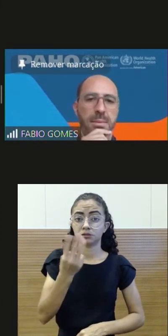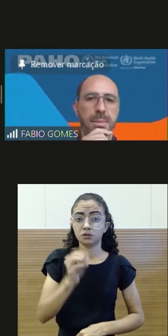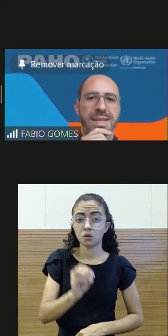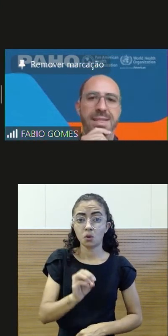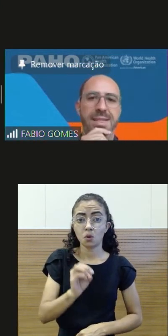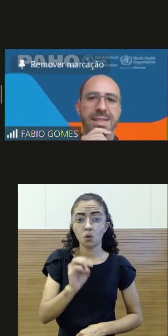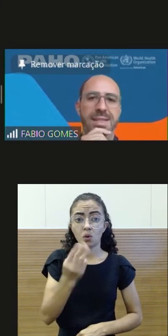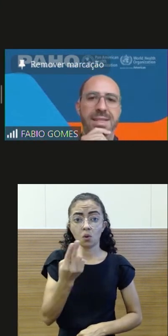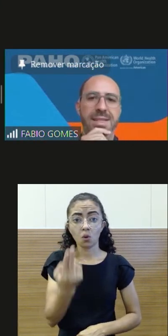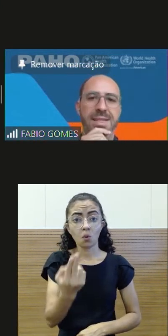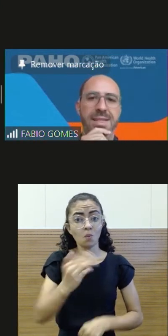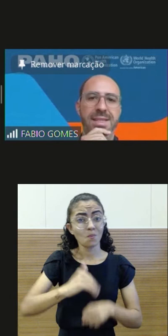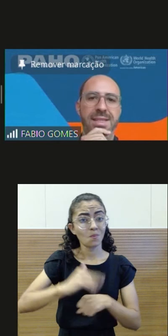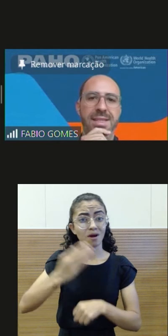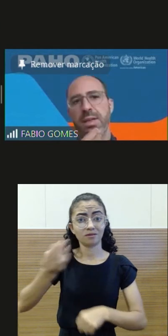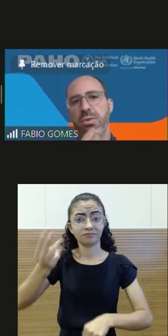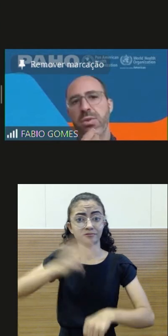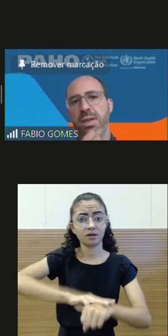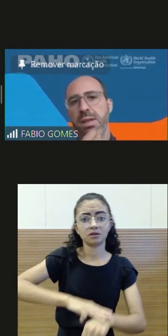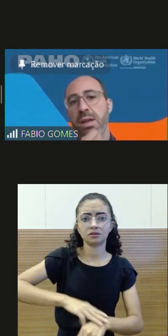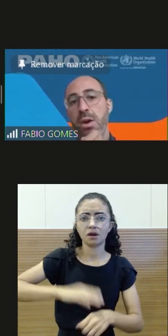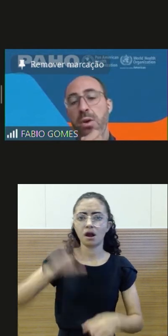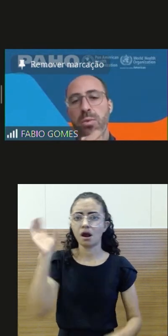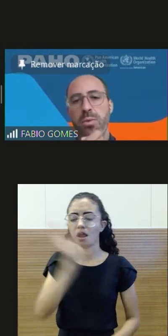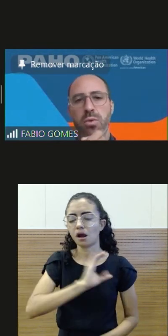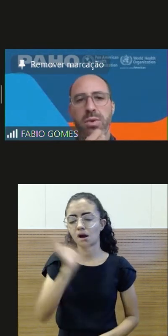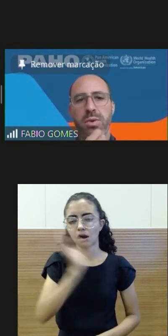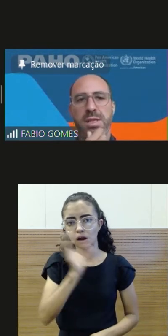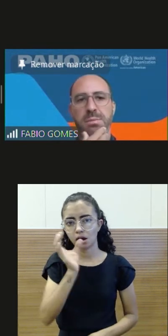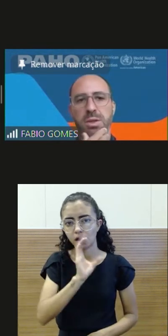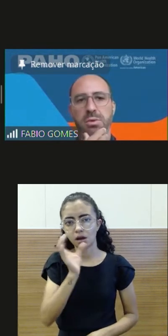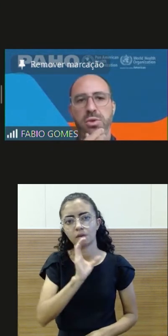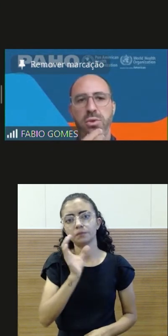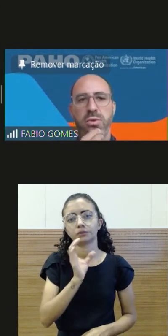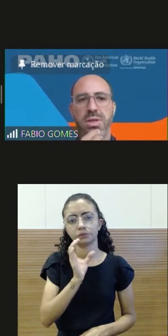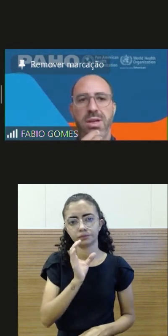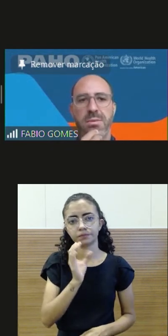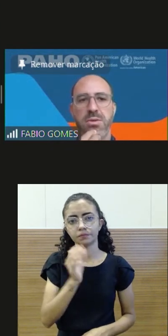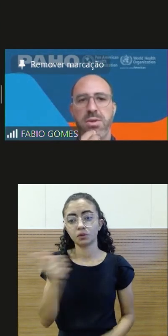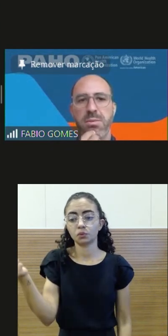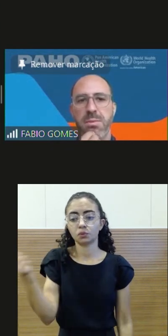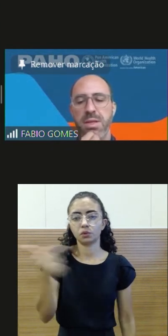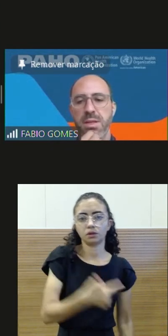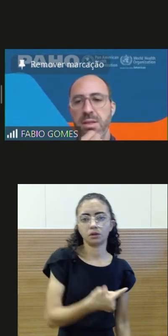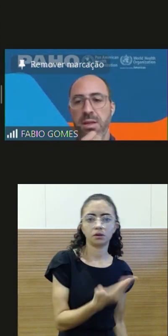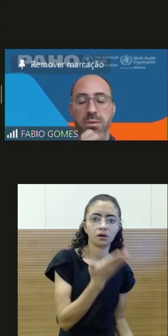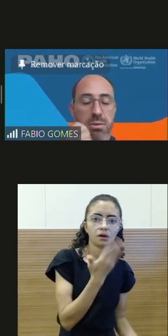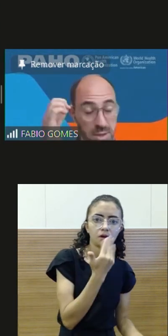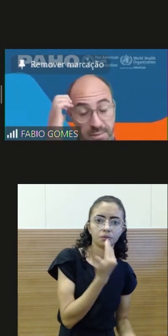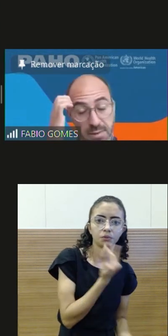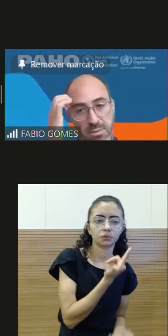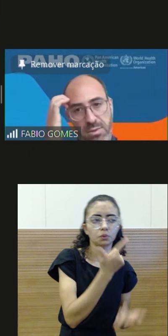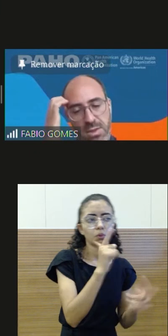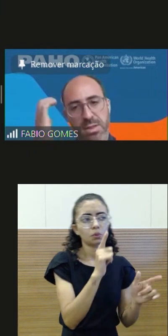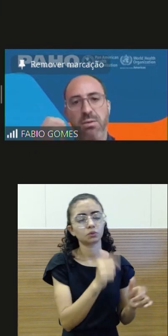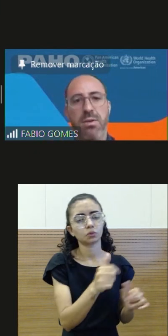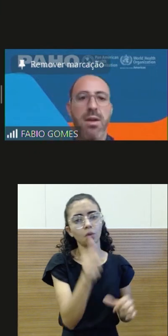is 3 or more times quicker than the growth of